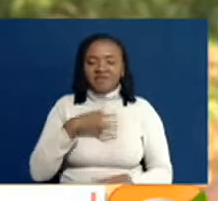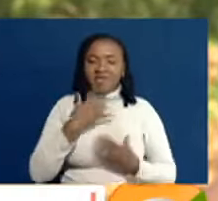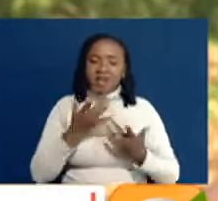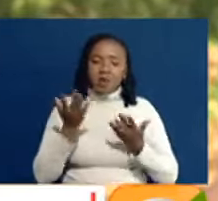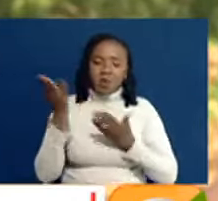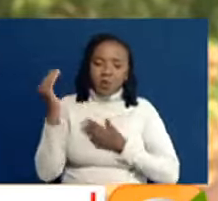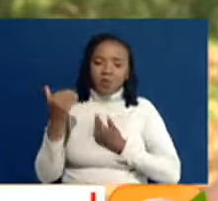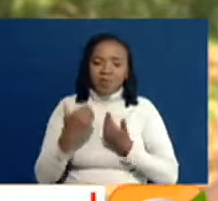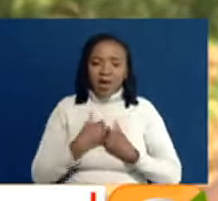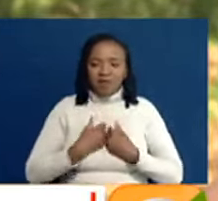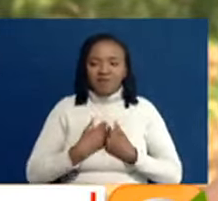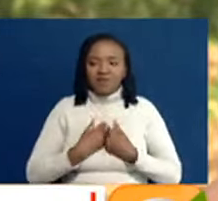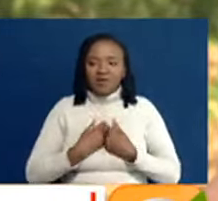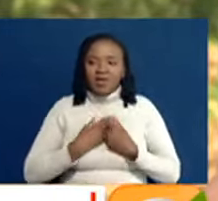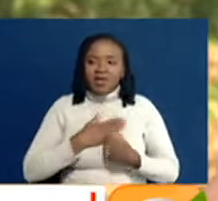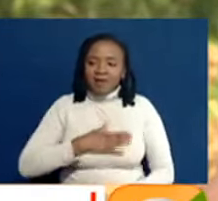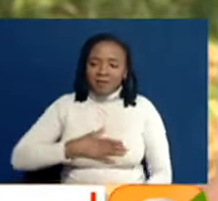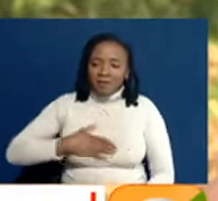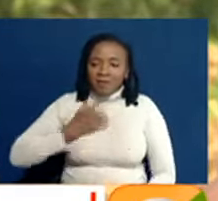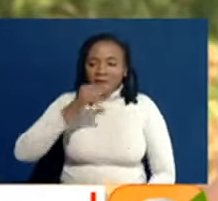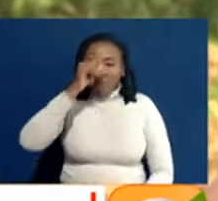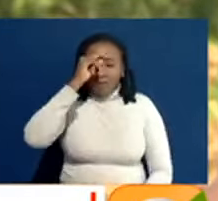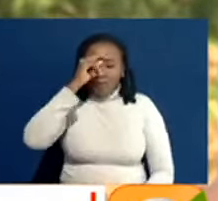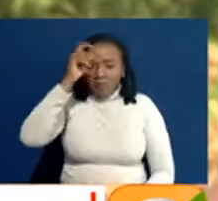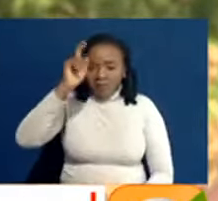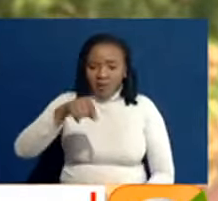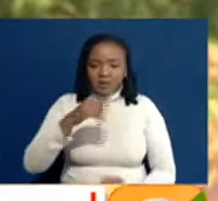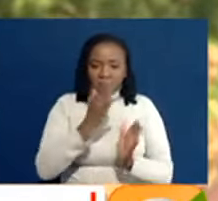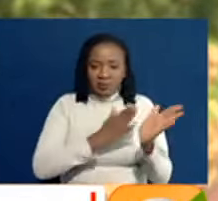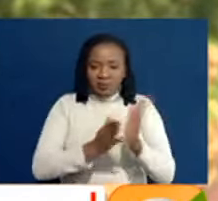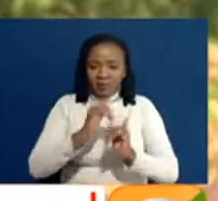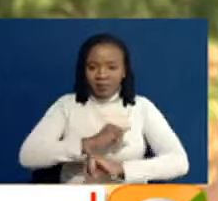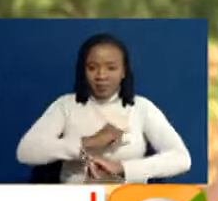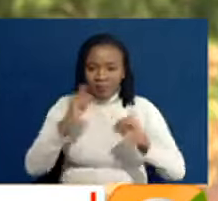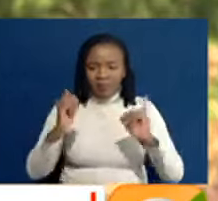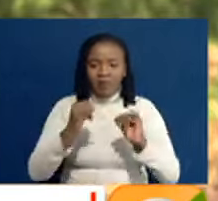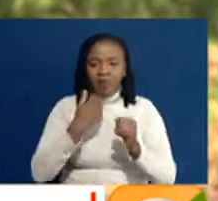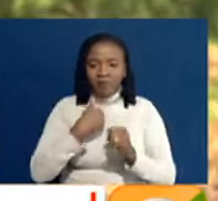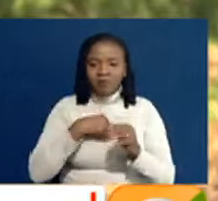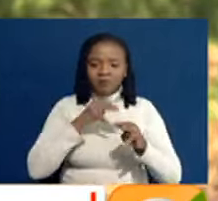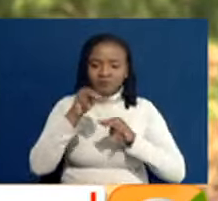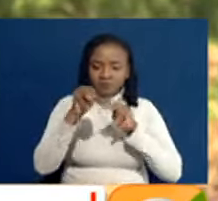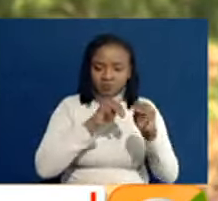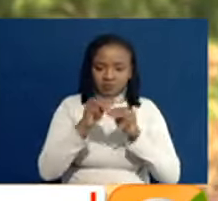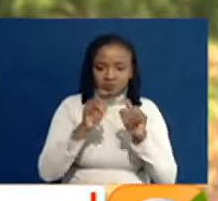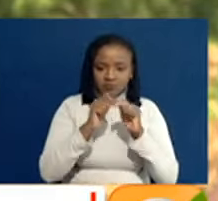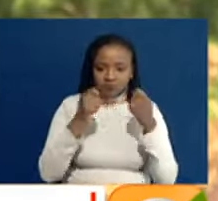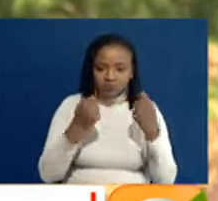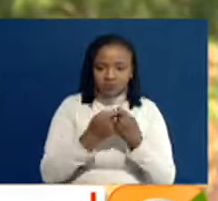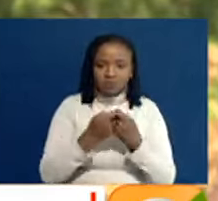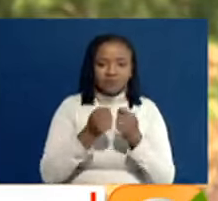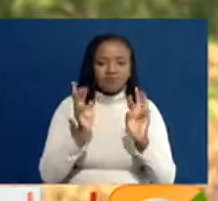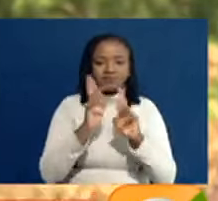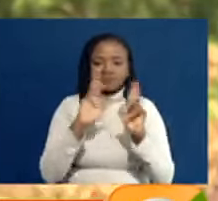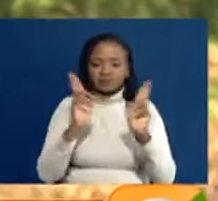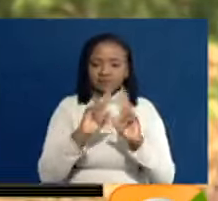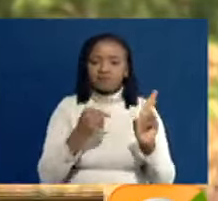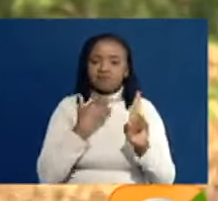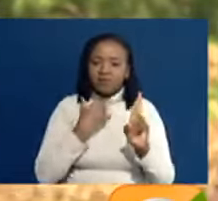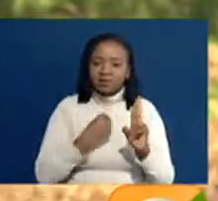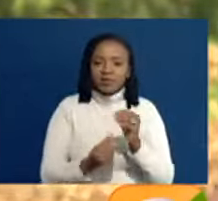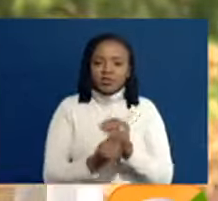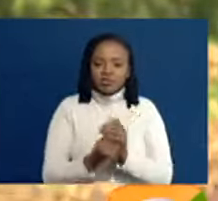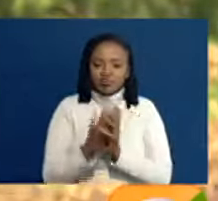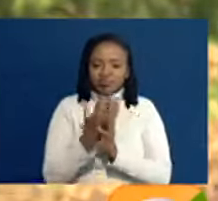iweke kwa nafasi management ambaye ina haja na production ya